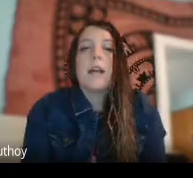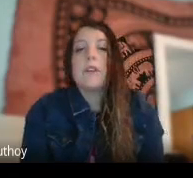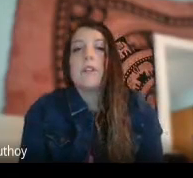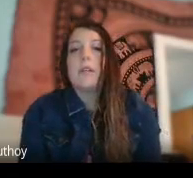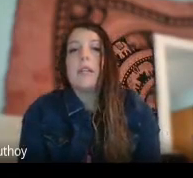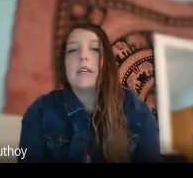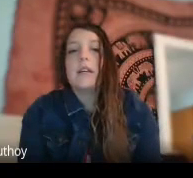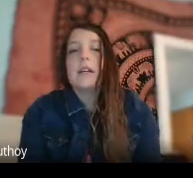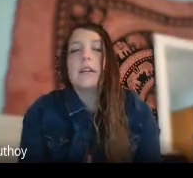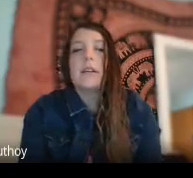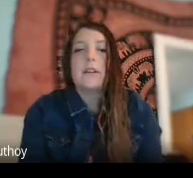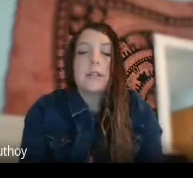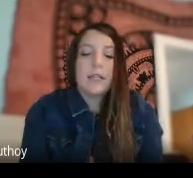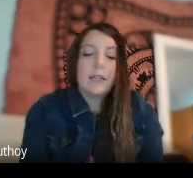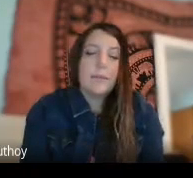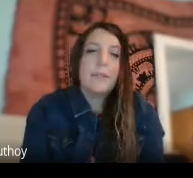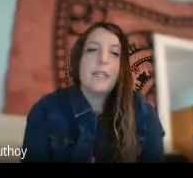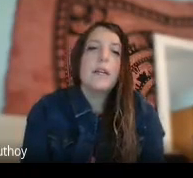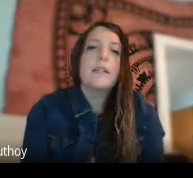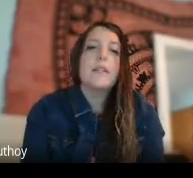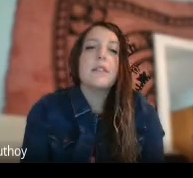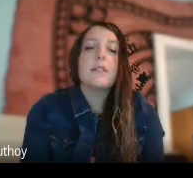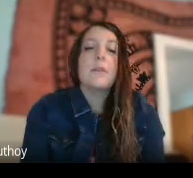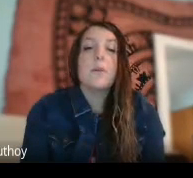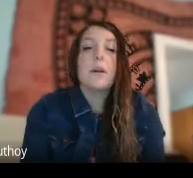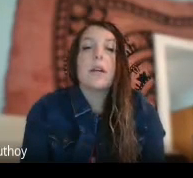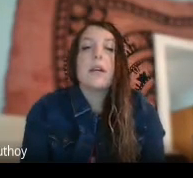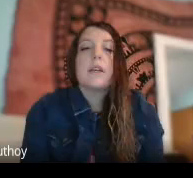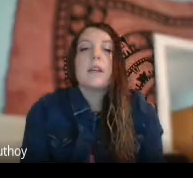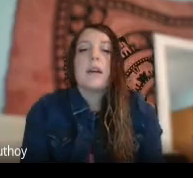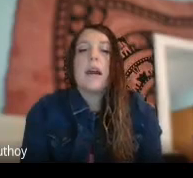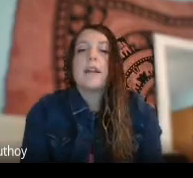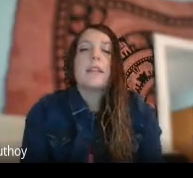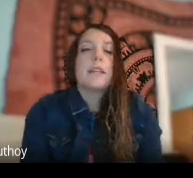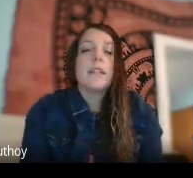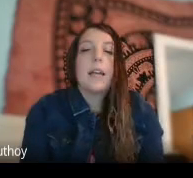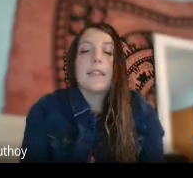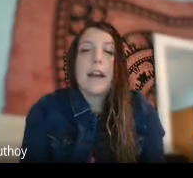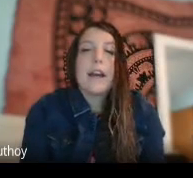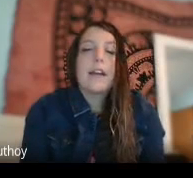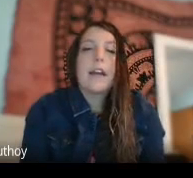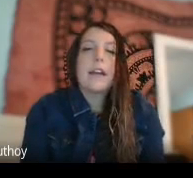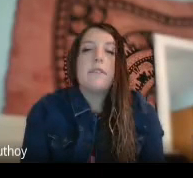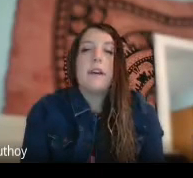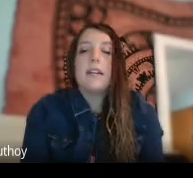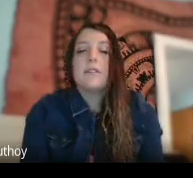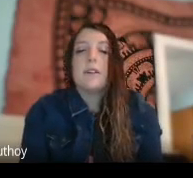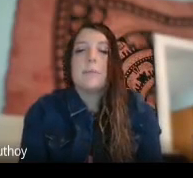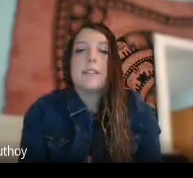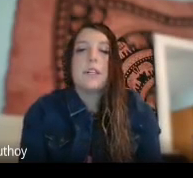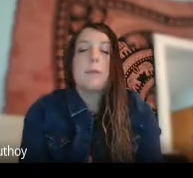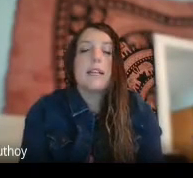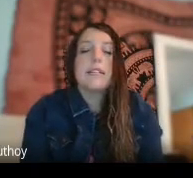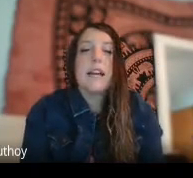And whenever you hear meeting others or anything like that on a final